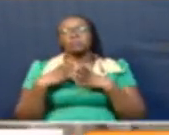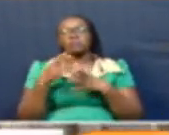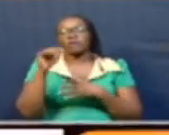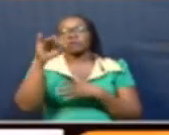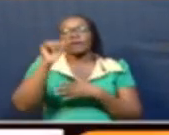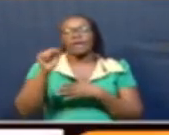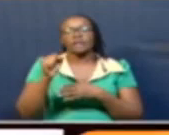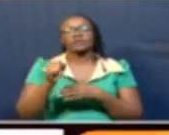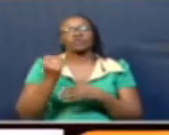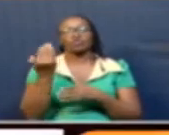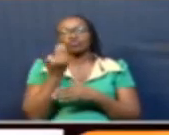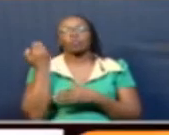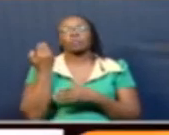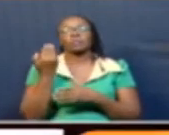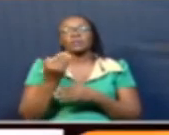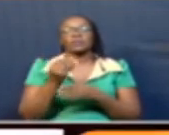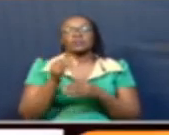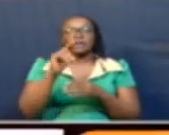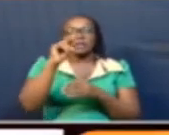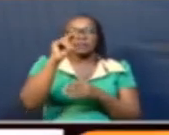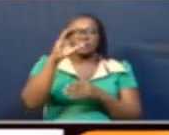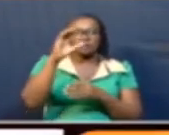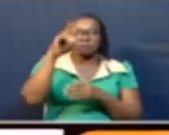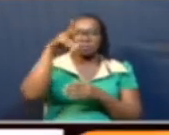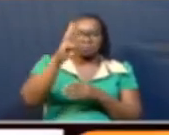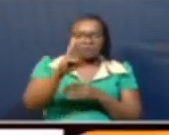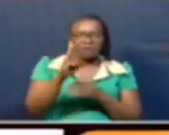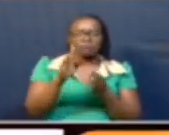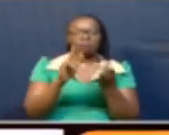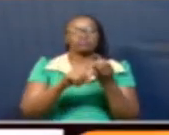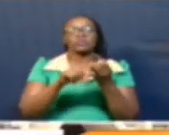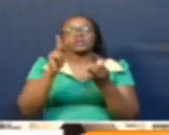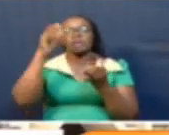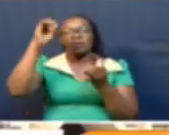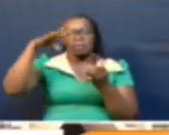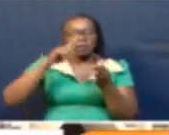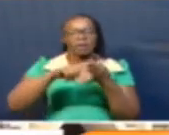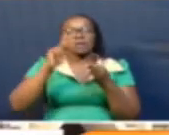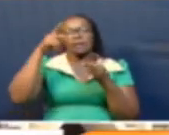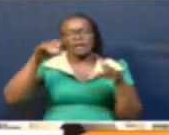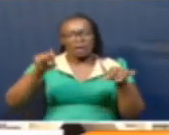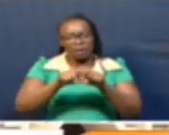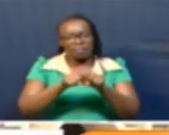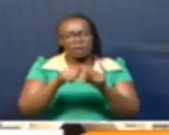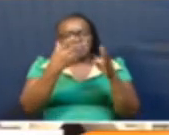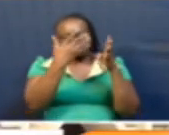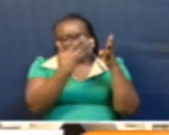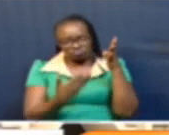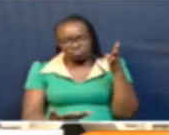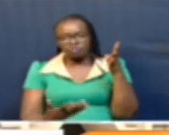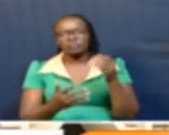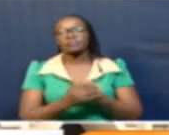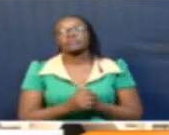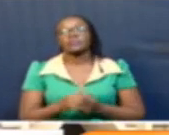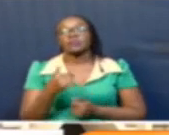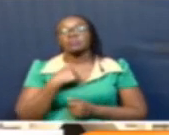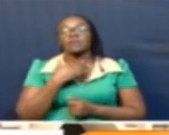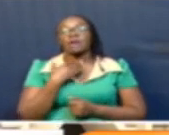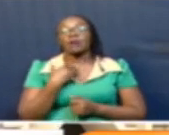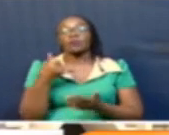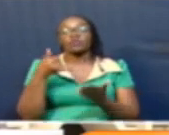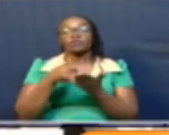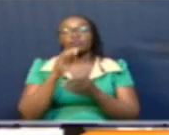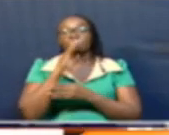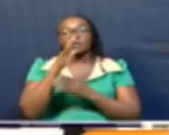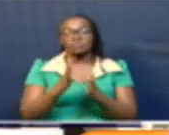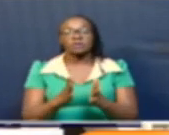Youth Service, the Cereals Board, Kenya Power and the Kenya Pipeline Company. I will be seeking the indulgence of the